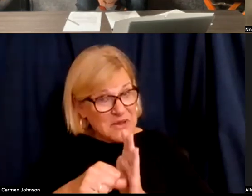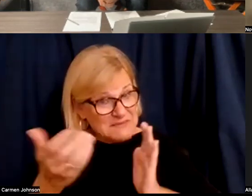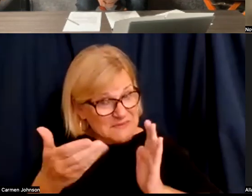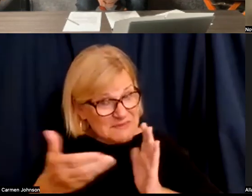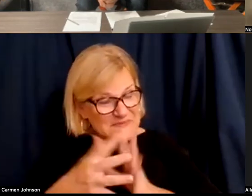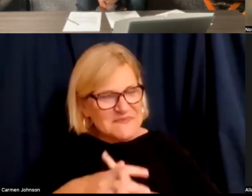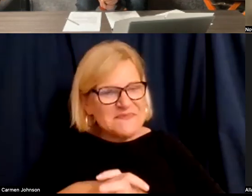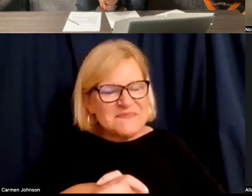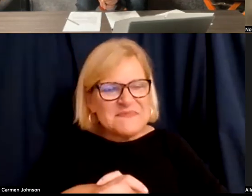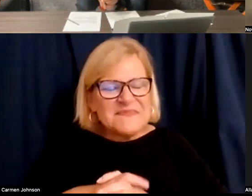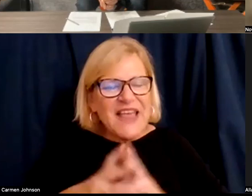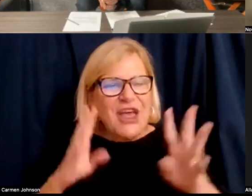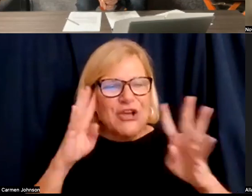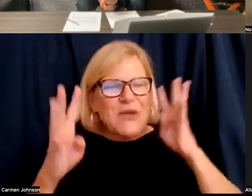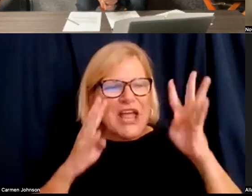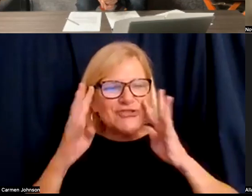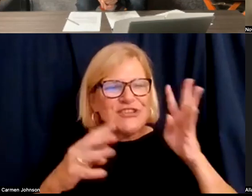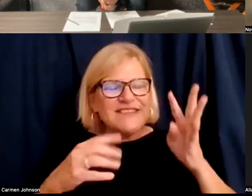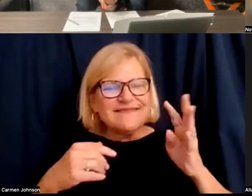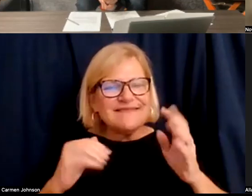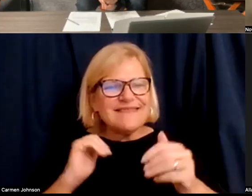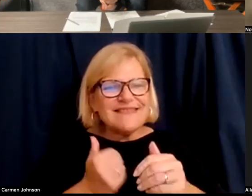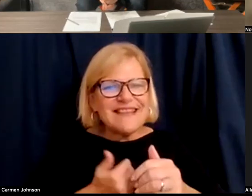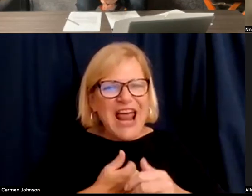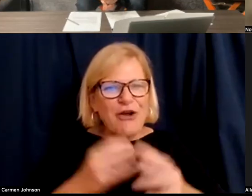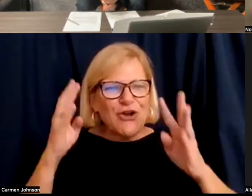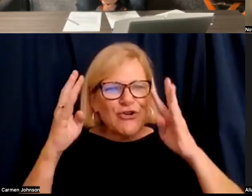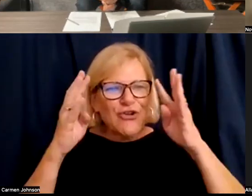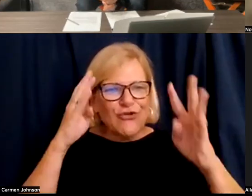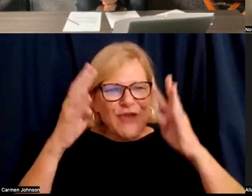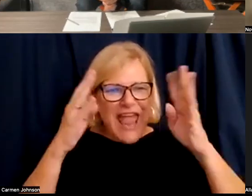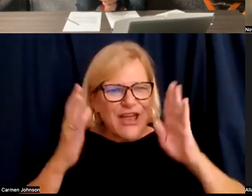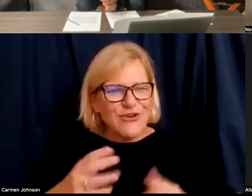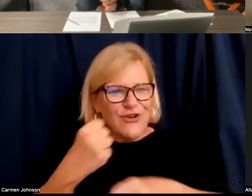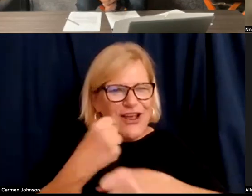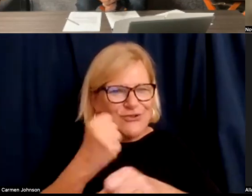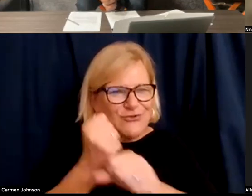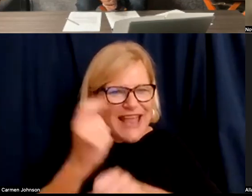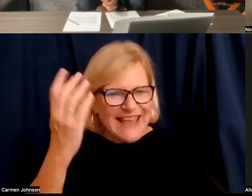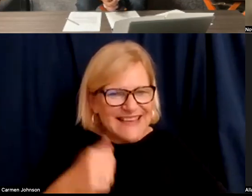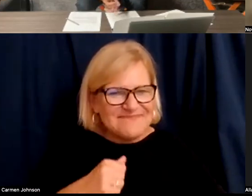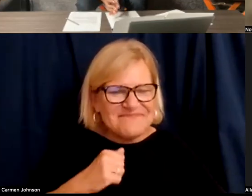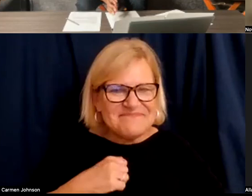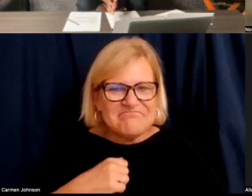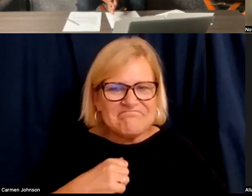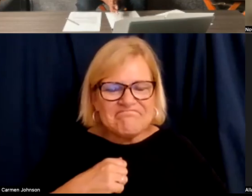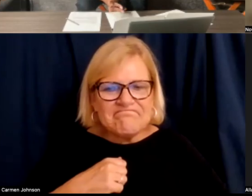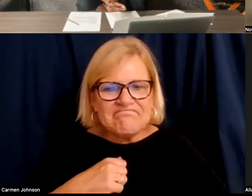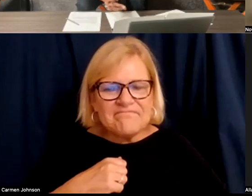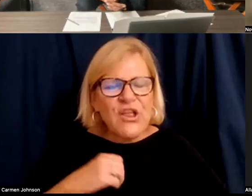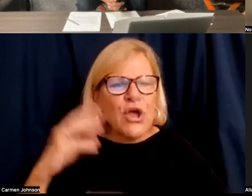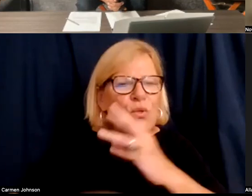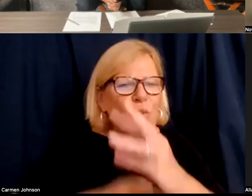is this whole creation that our Creator has created. Mm. Um, the